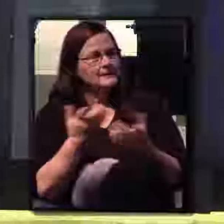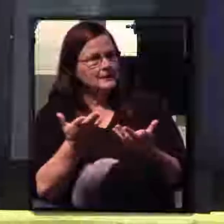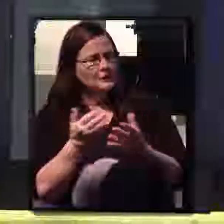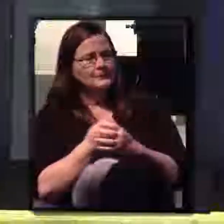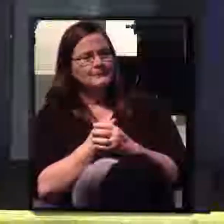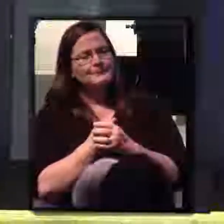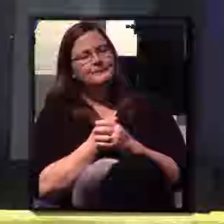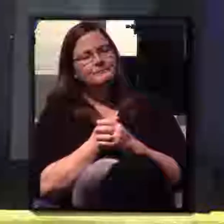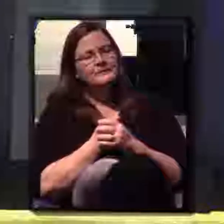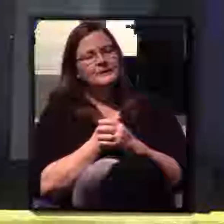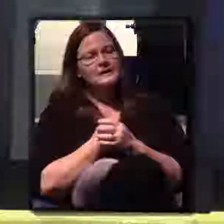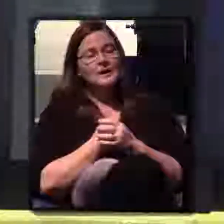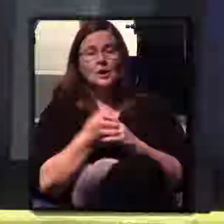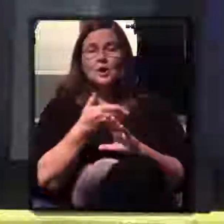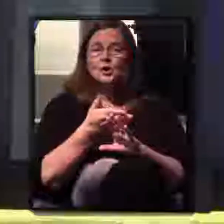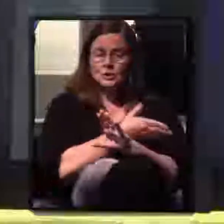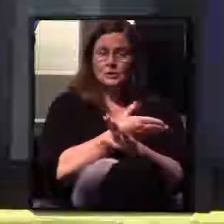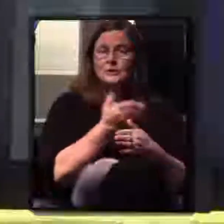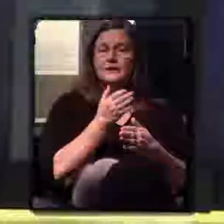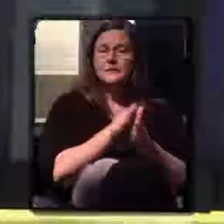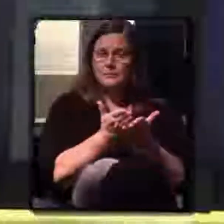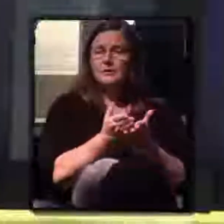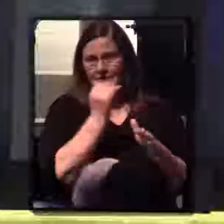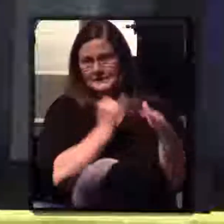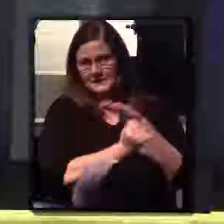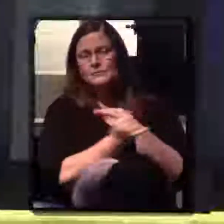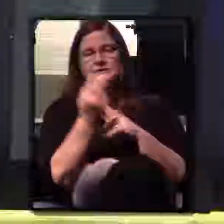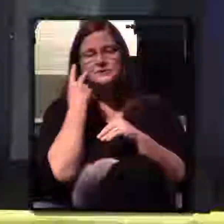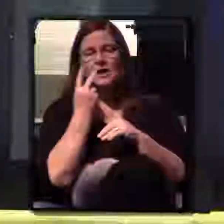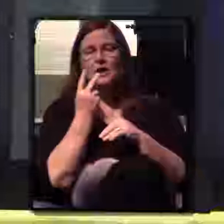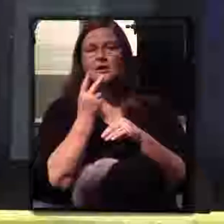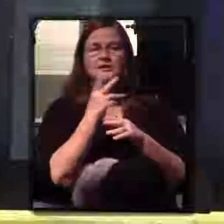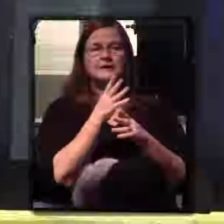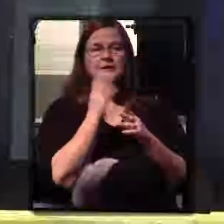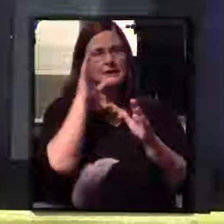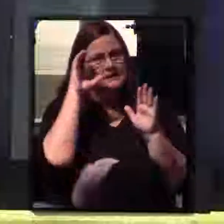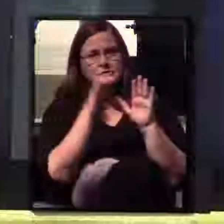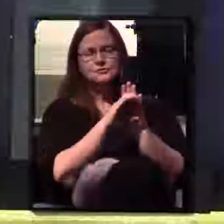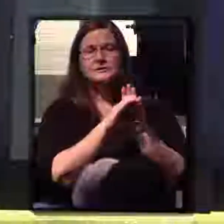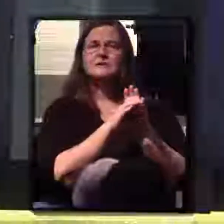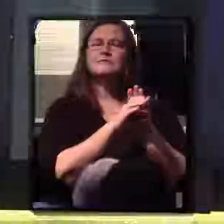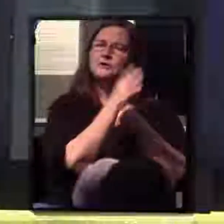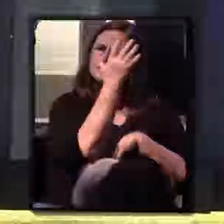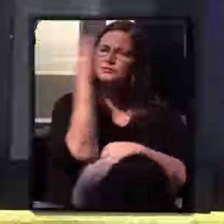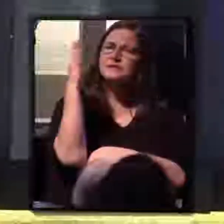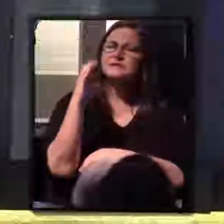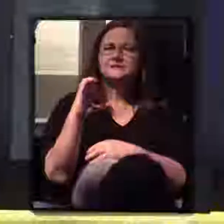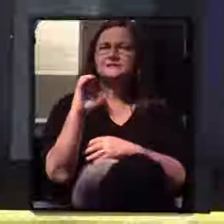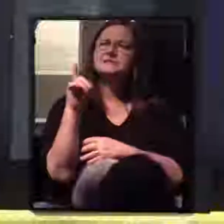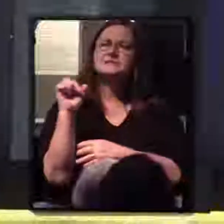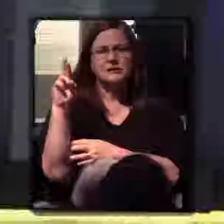attracted to him." And so I believe what's going on here in part is that earlier in the book of Isaiah, we saw the imagery